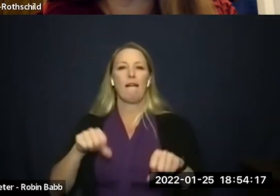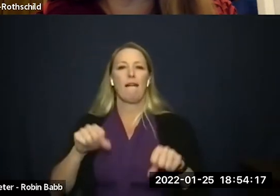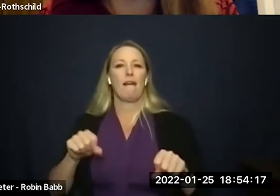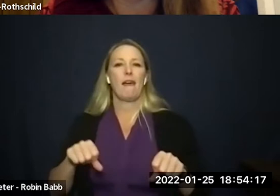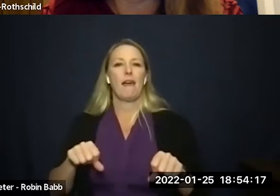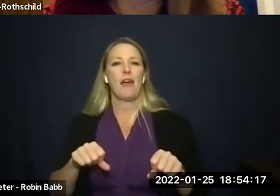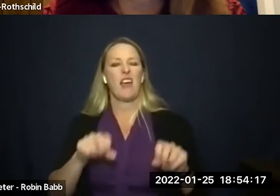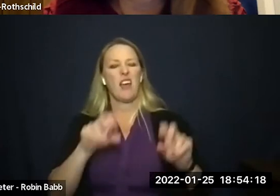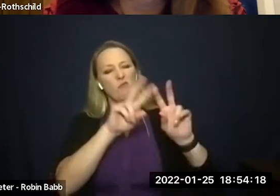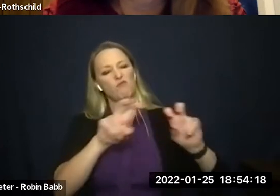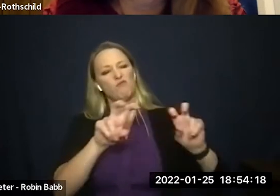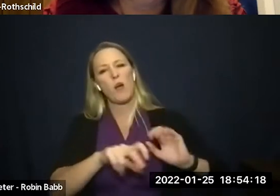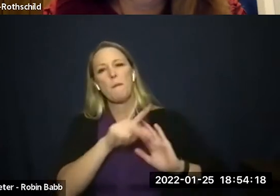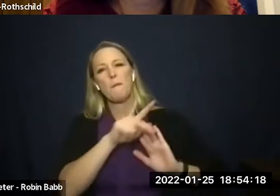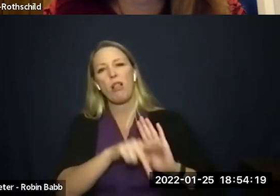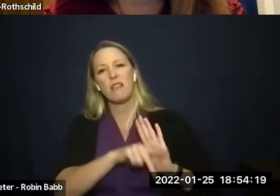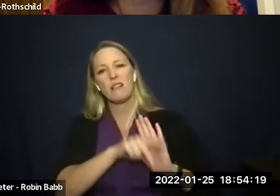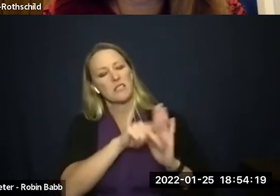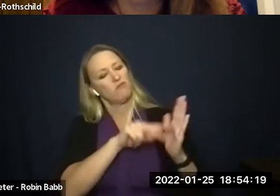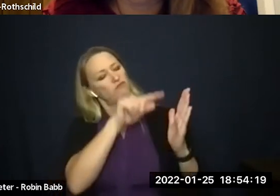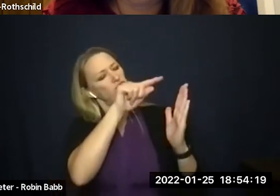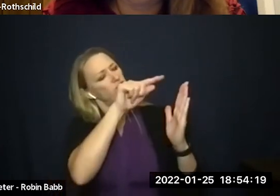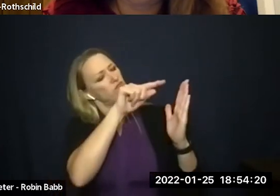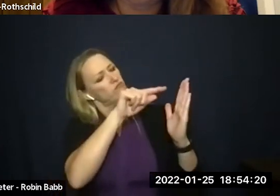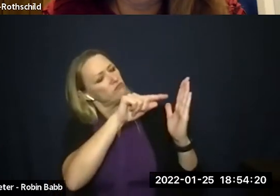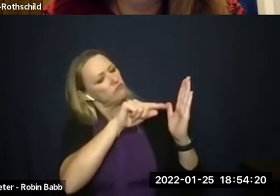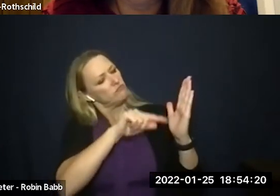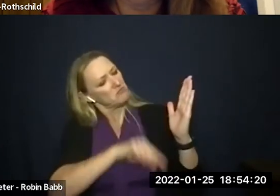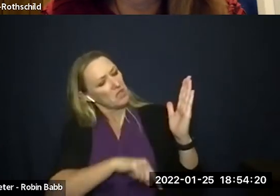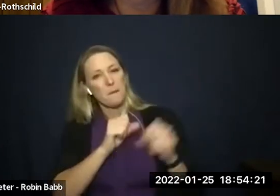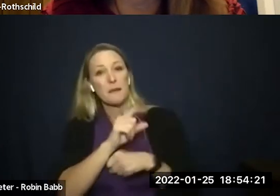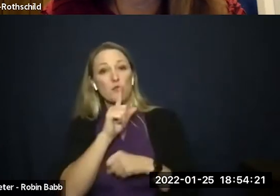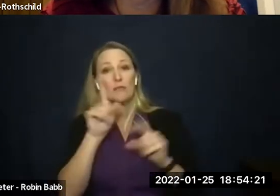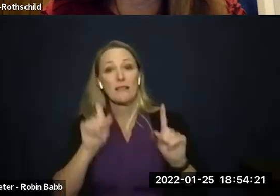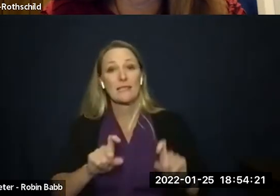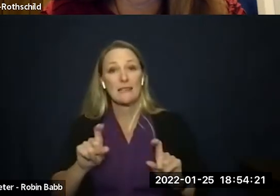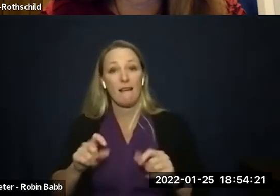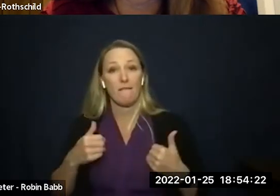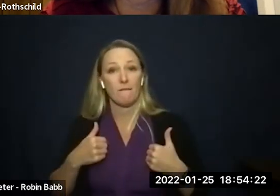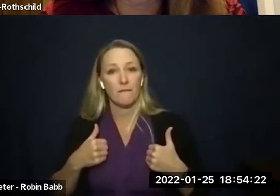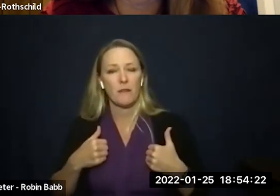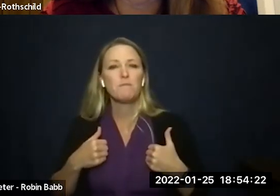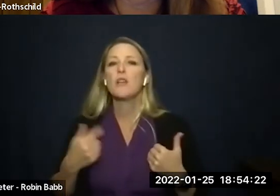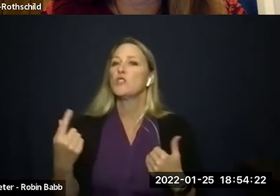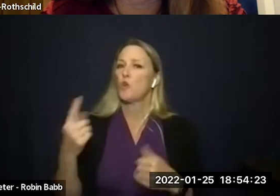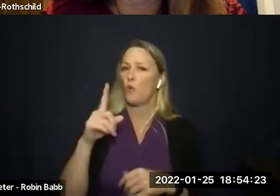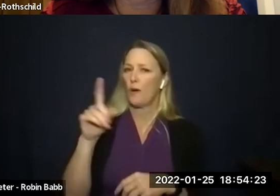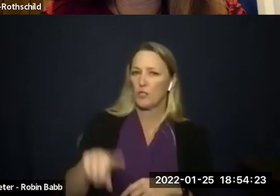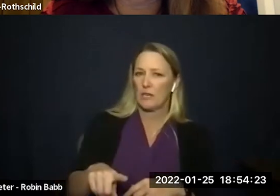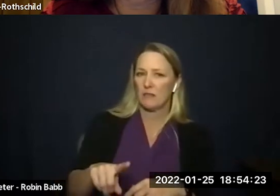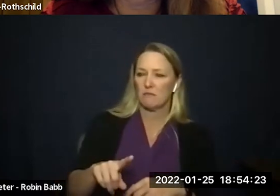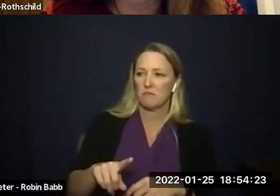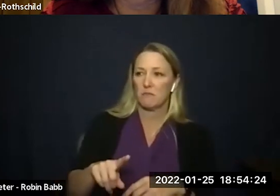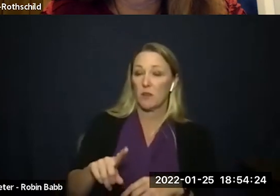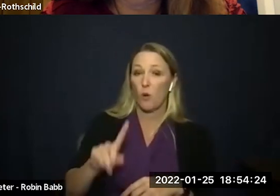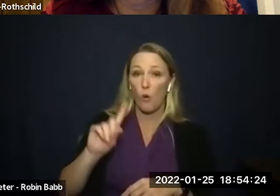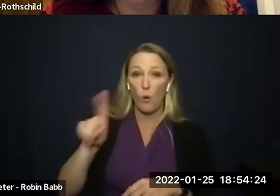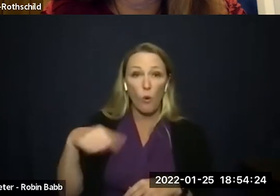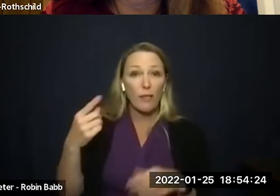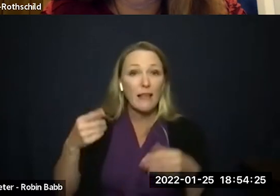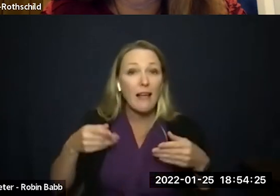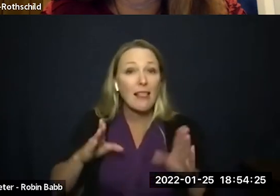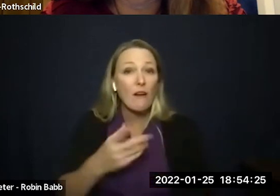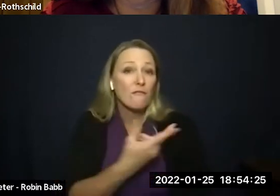policy and make sure that they're they're being tested the question was would it only be vaccinated students who could